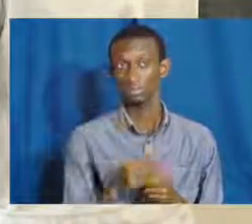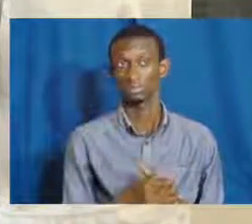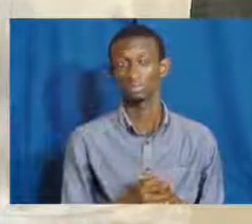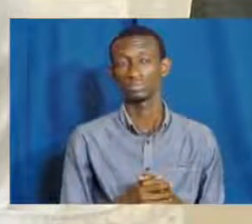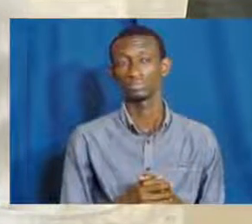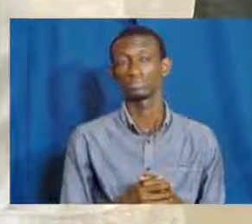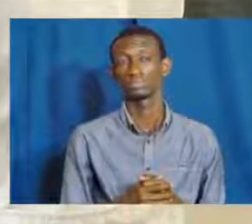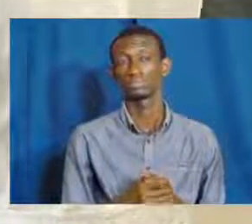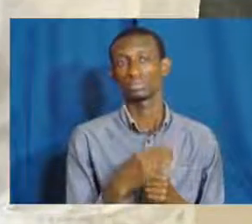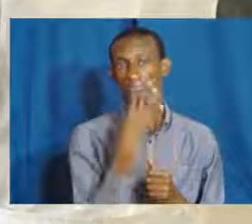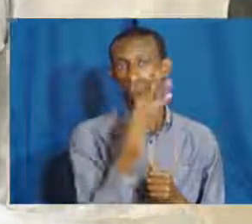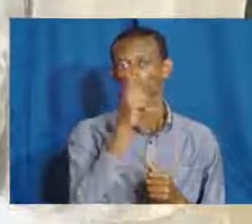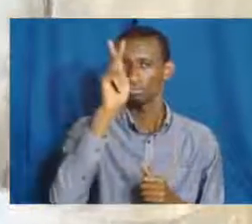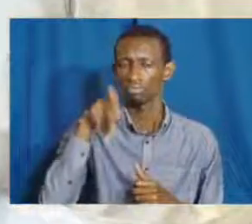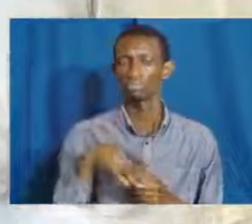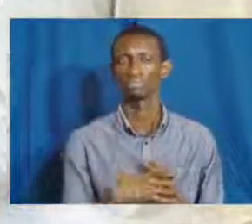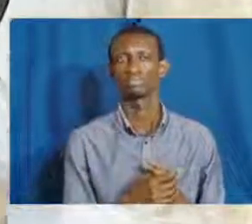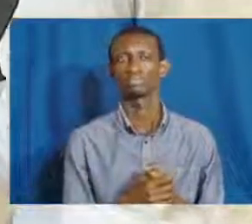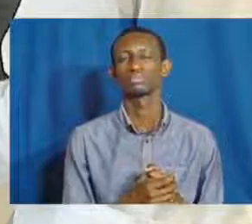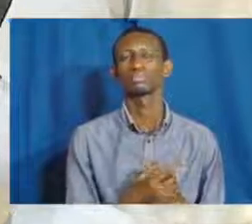4s, 4p,